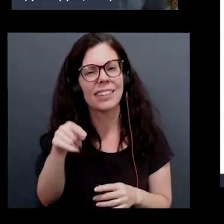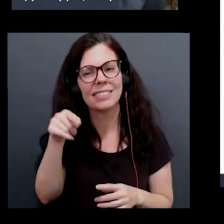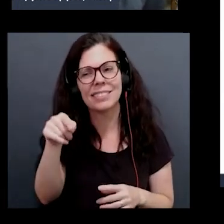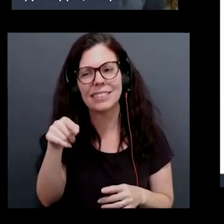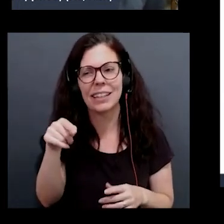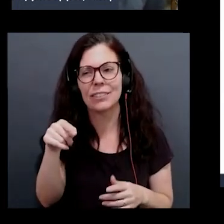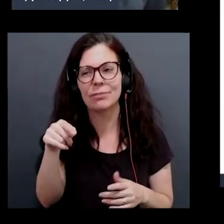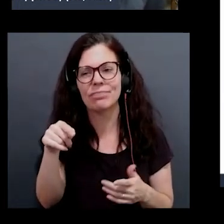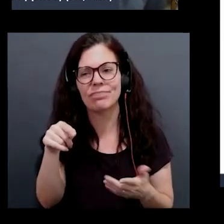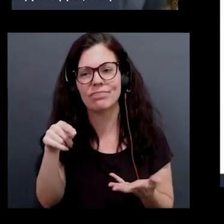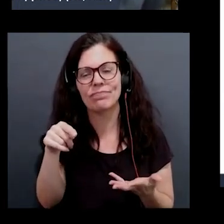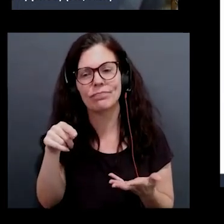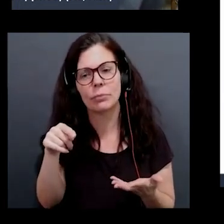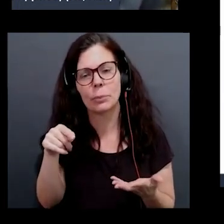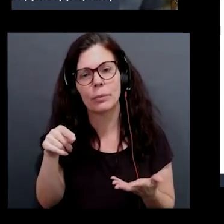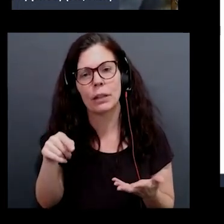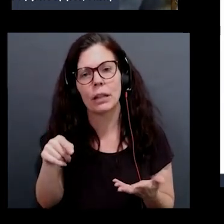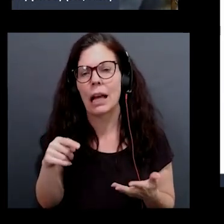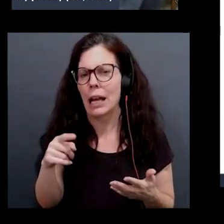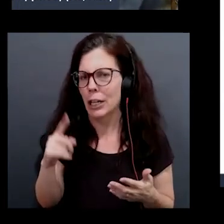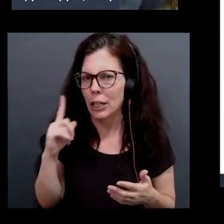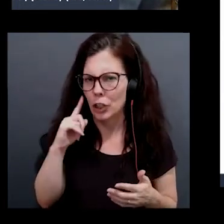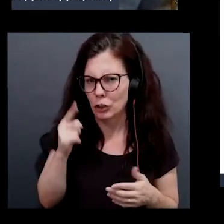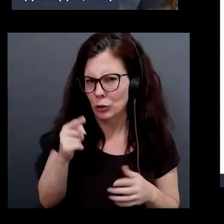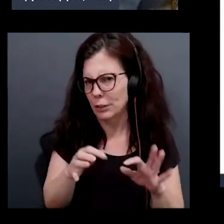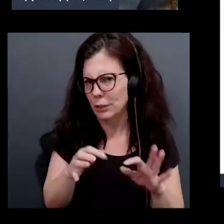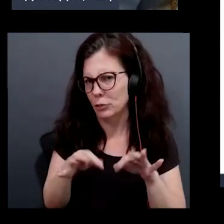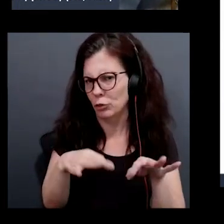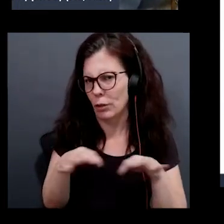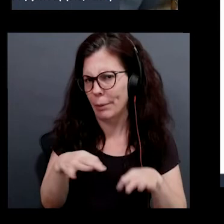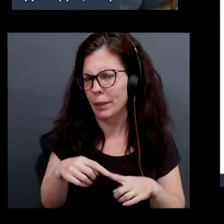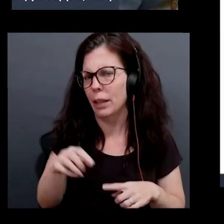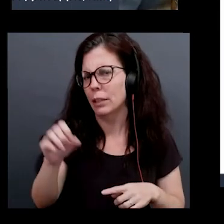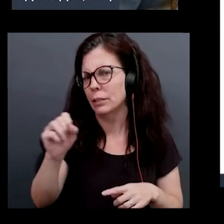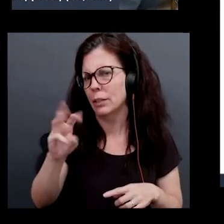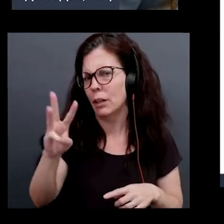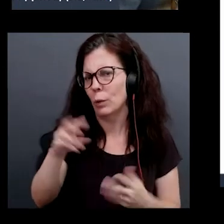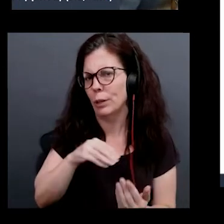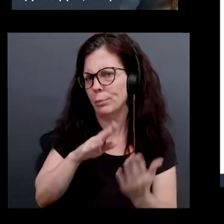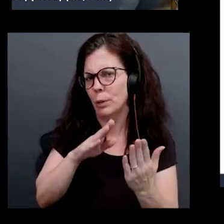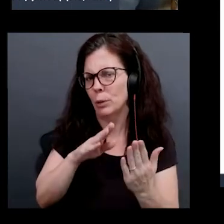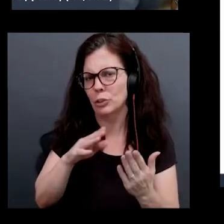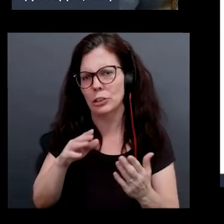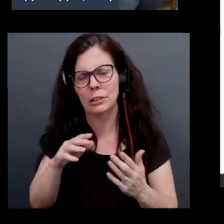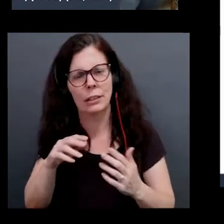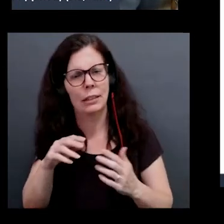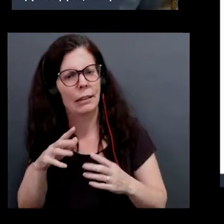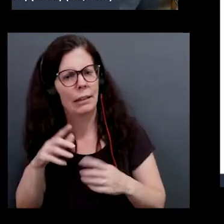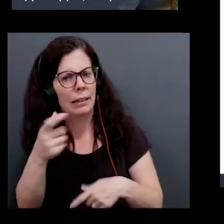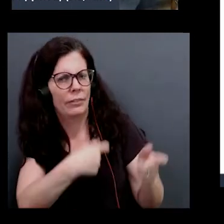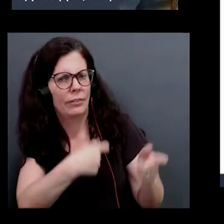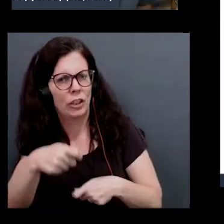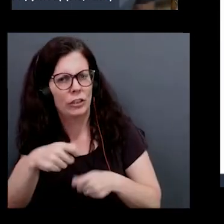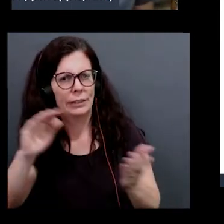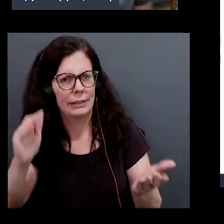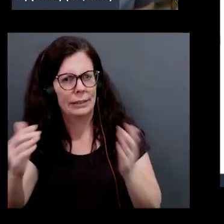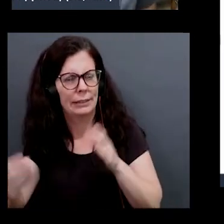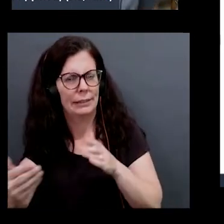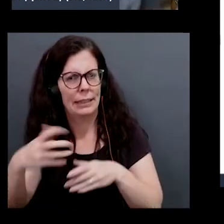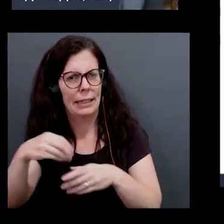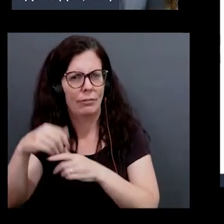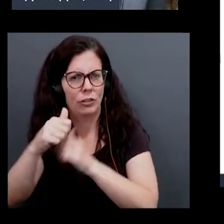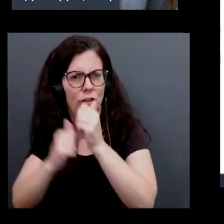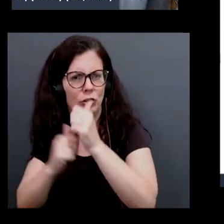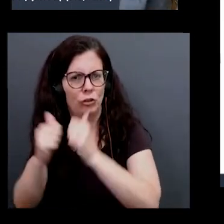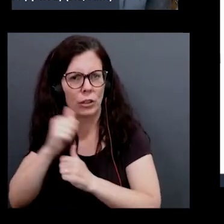let's take this. I think I heard you describe it earlier as a software approach instead of an infrastructure approach necessarily. Like to Jillian's